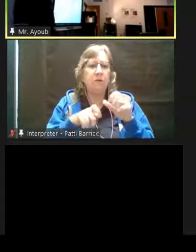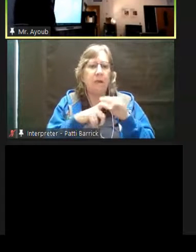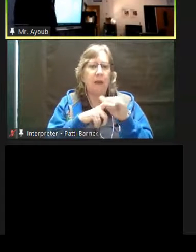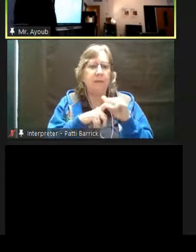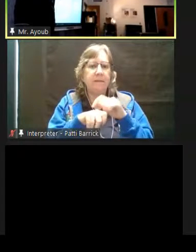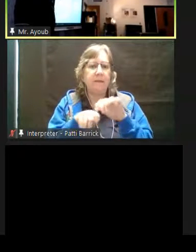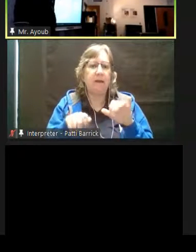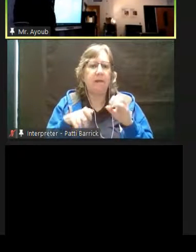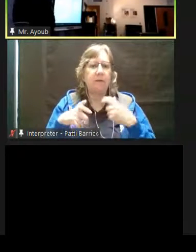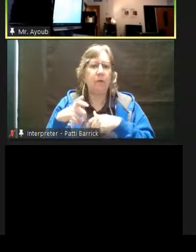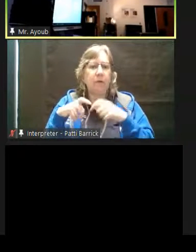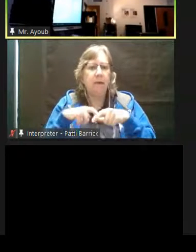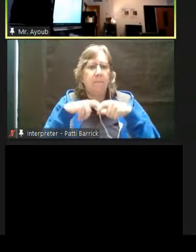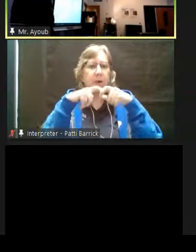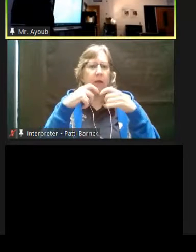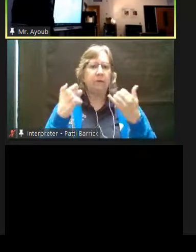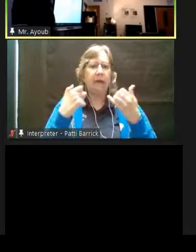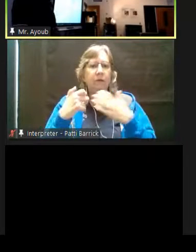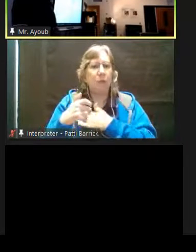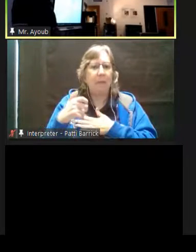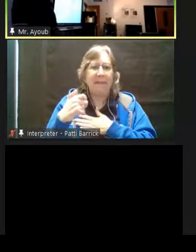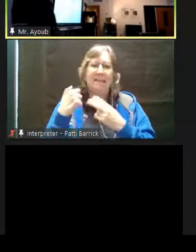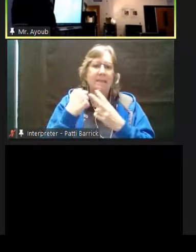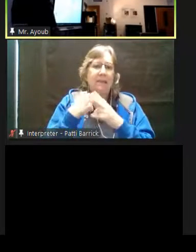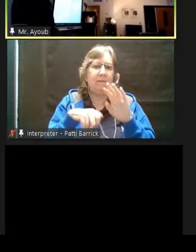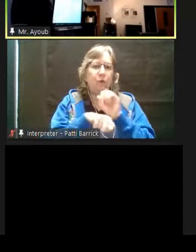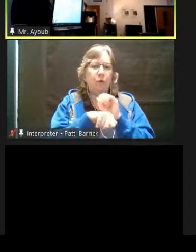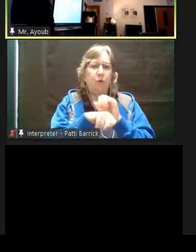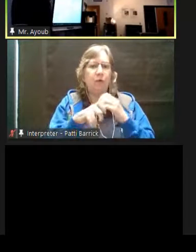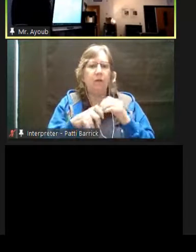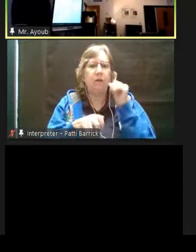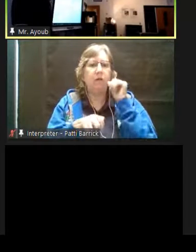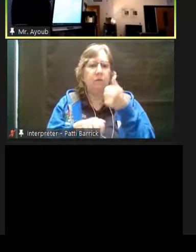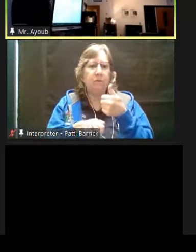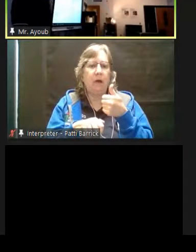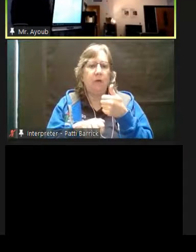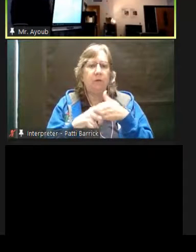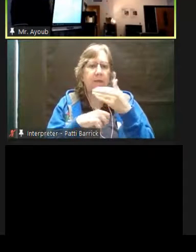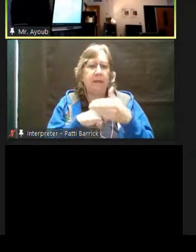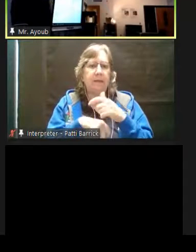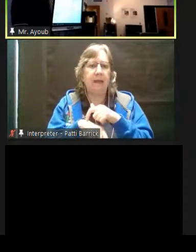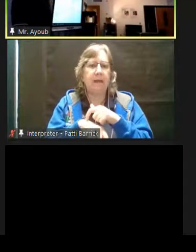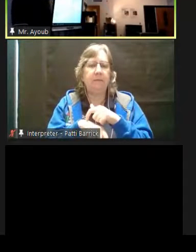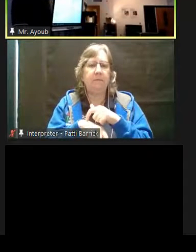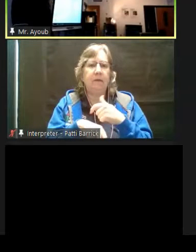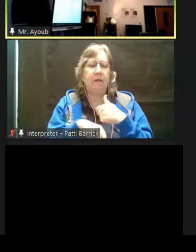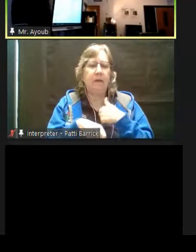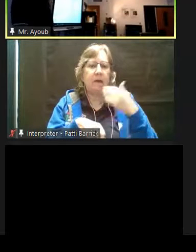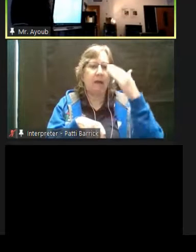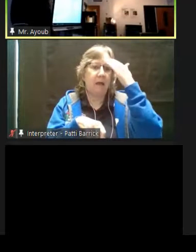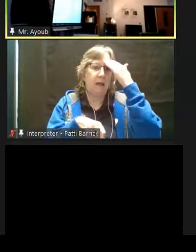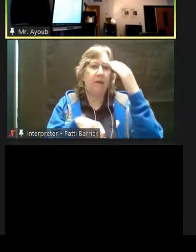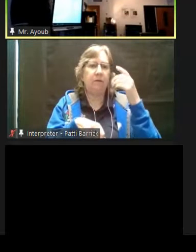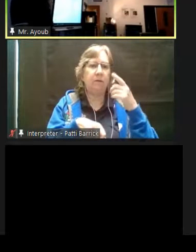So we're gonna end here. So please save what you have. Next time, I know Colin in class asked